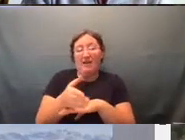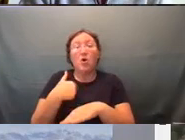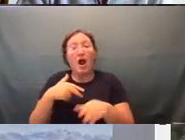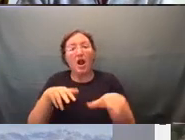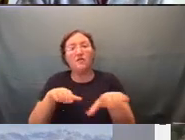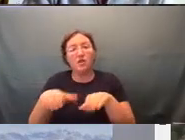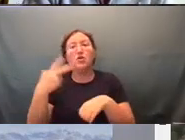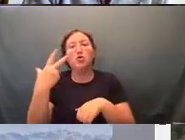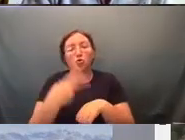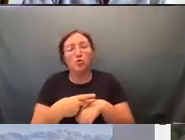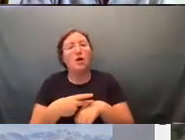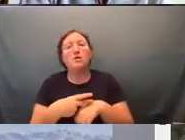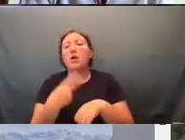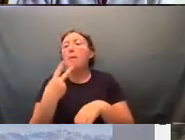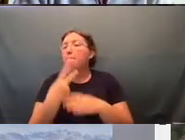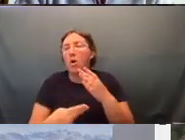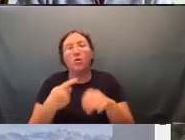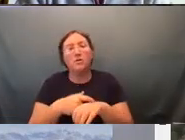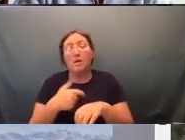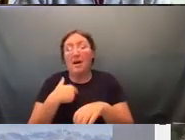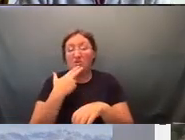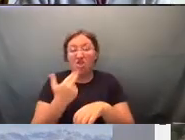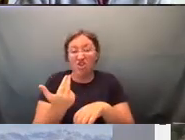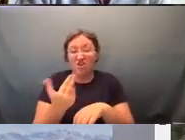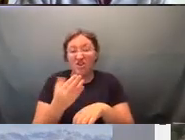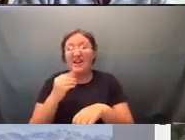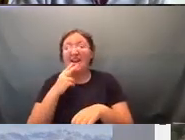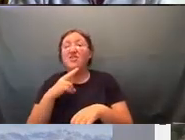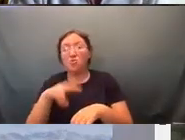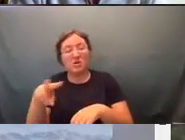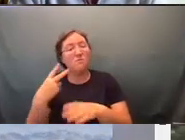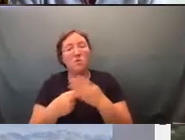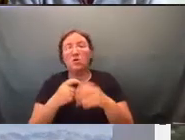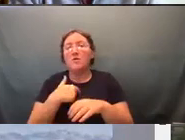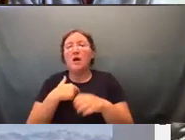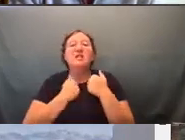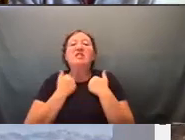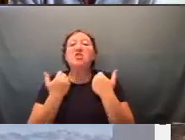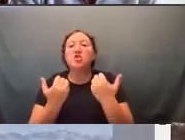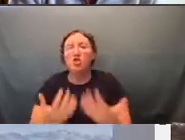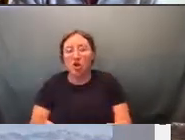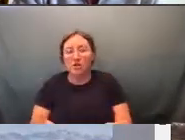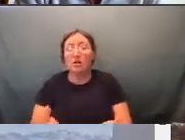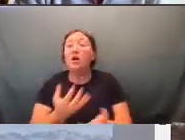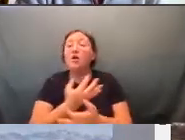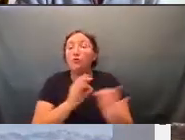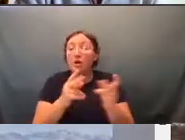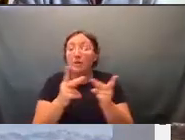was cooked both times as a 13-year-old and as a 22-year-old. 3 places to stay in the